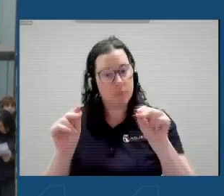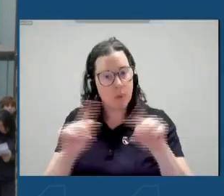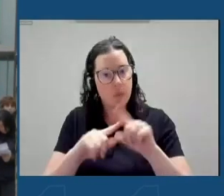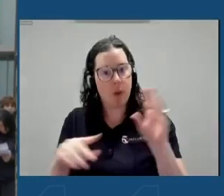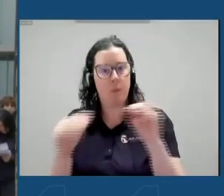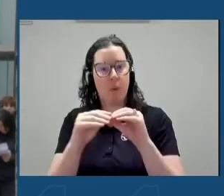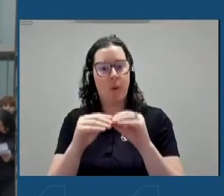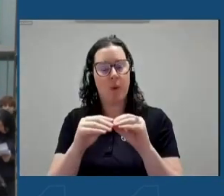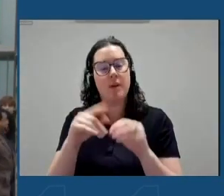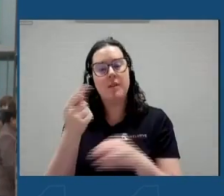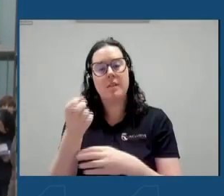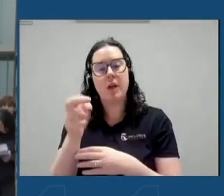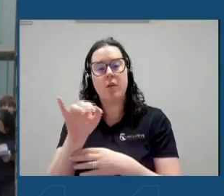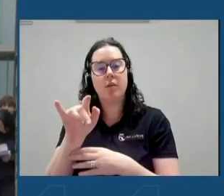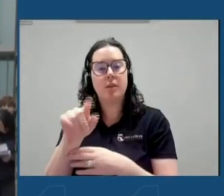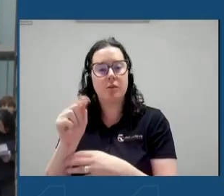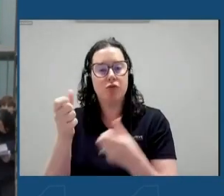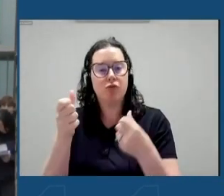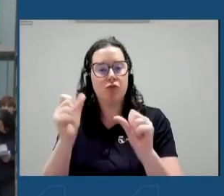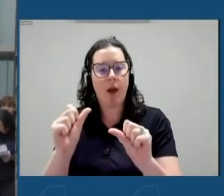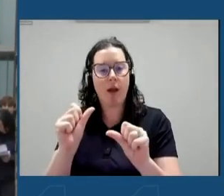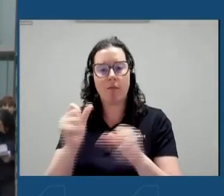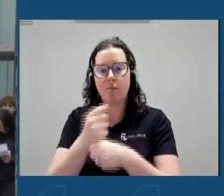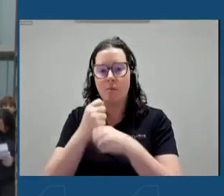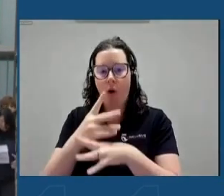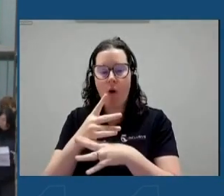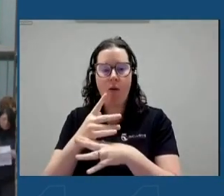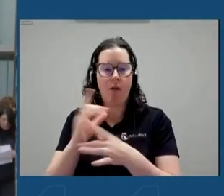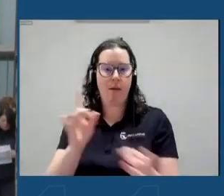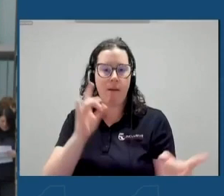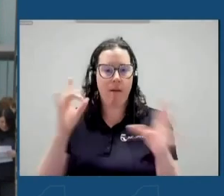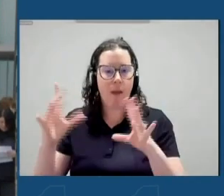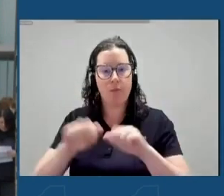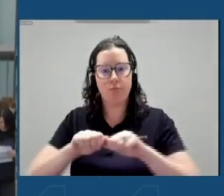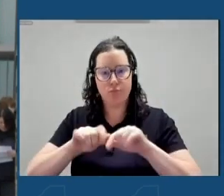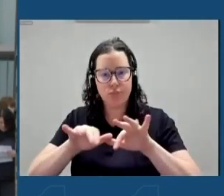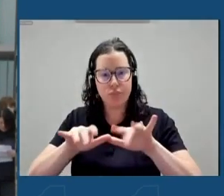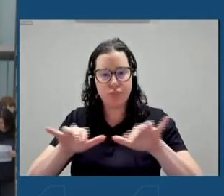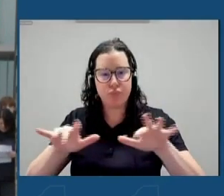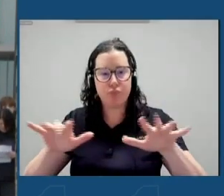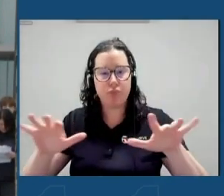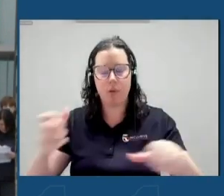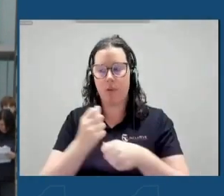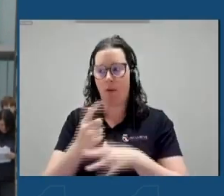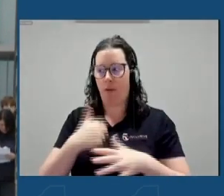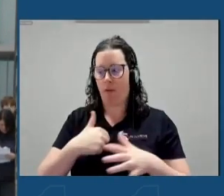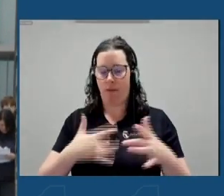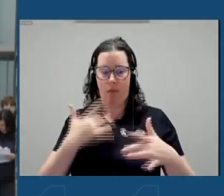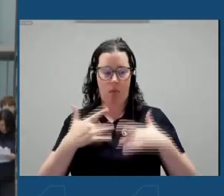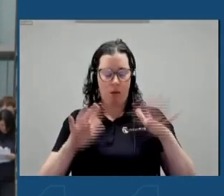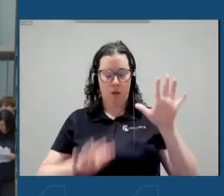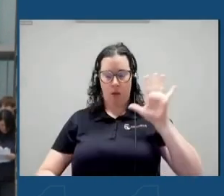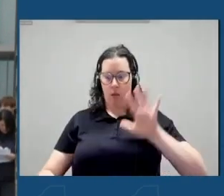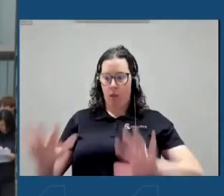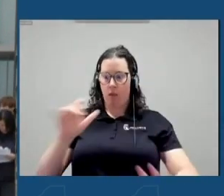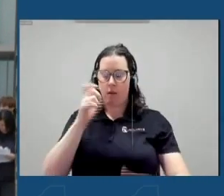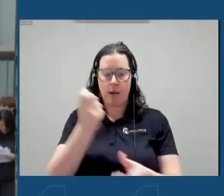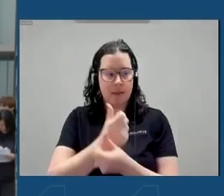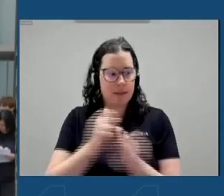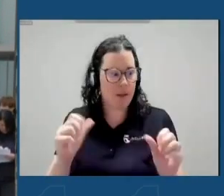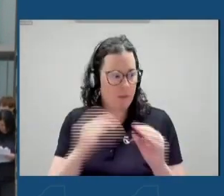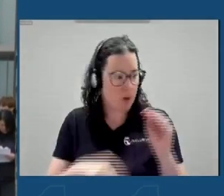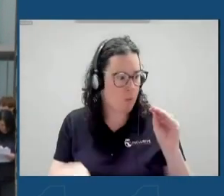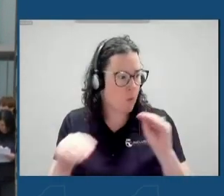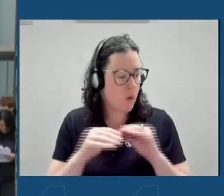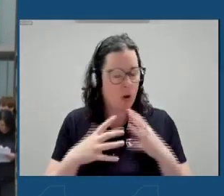hate and to create a dynamic to shake up our psyche, our sense of security that we had had up until that